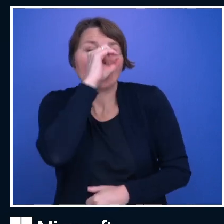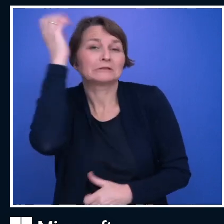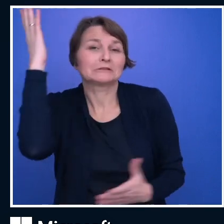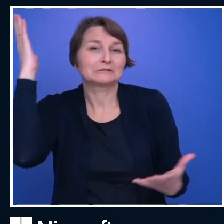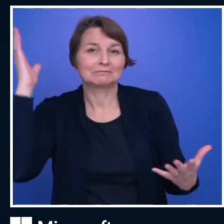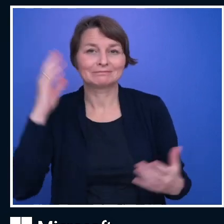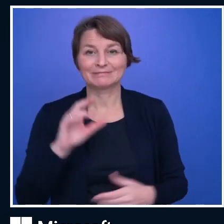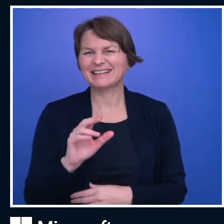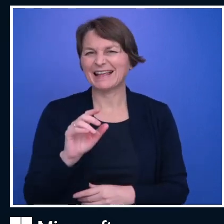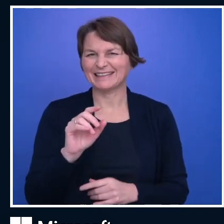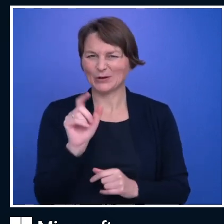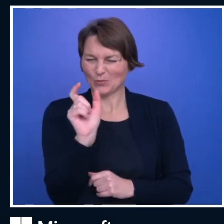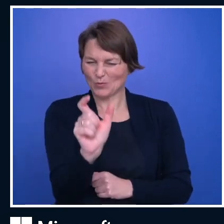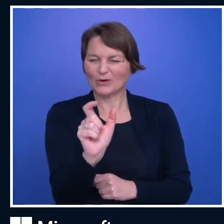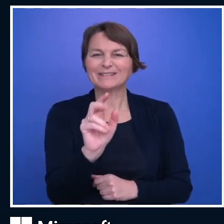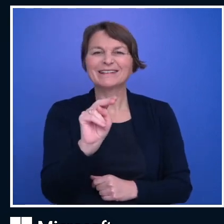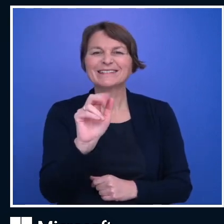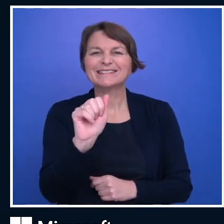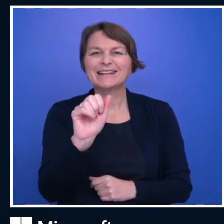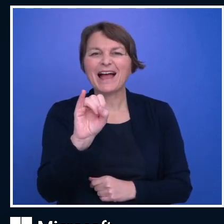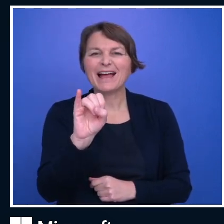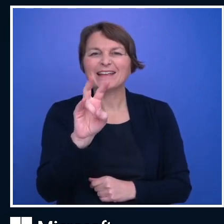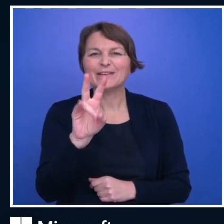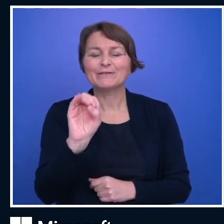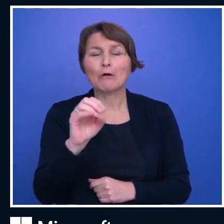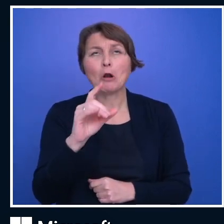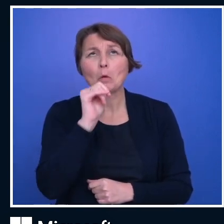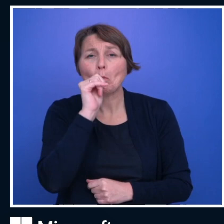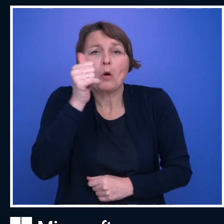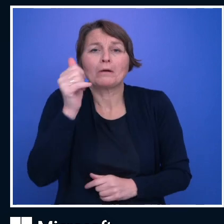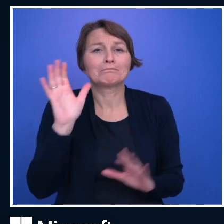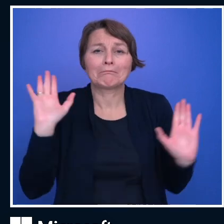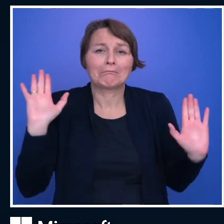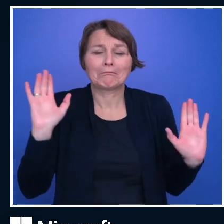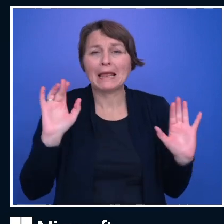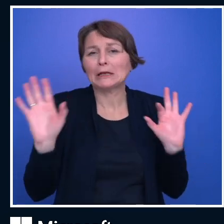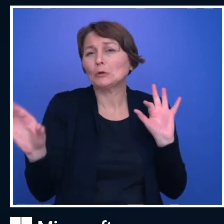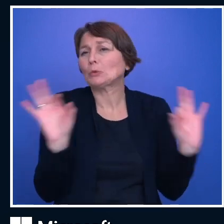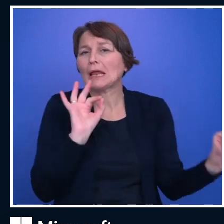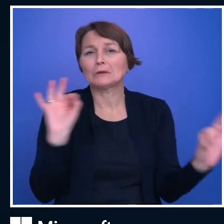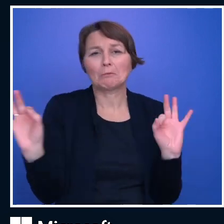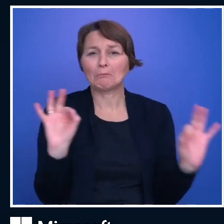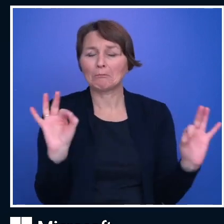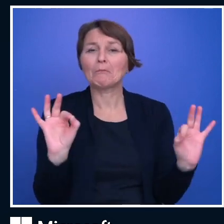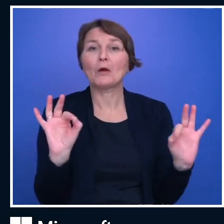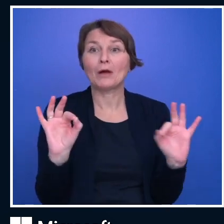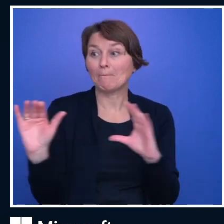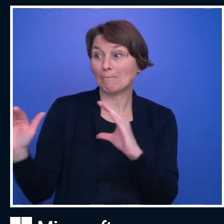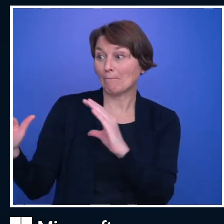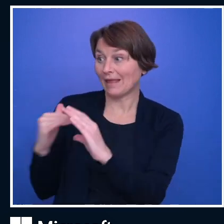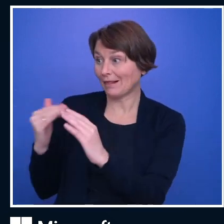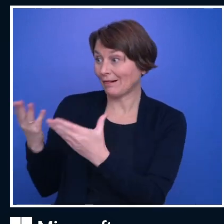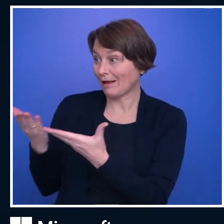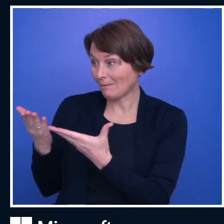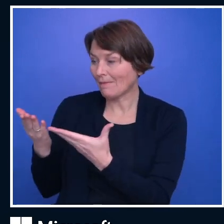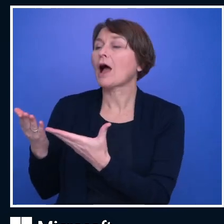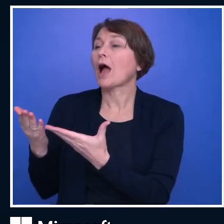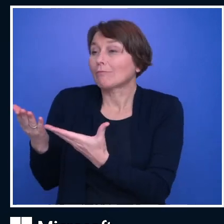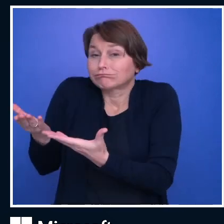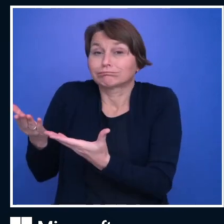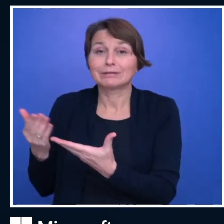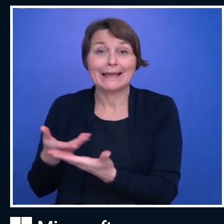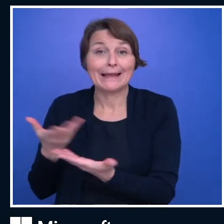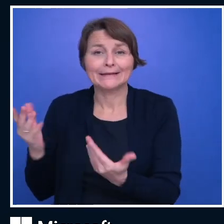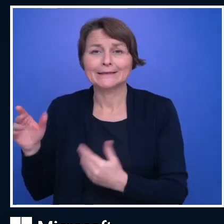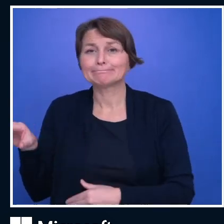it gets its name. So you take a very innocent guess. Say you have any random new mail that comes. As a layman, which